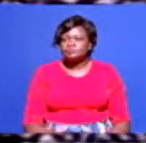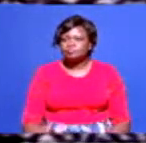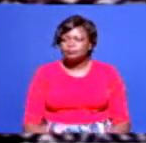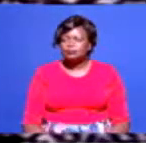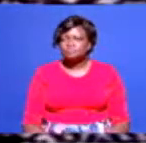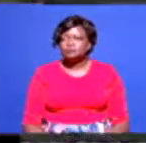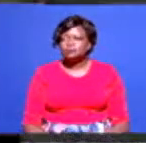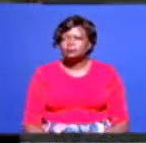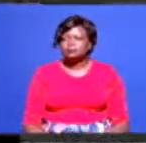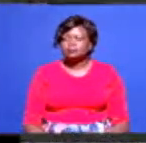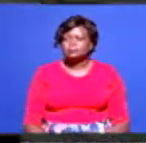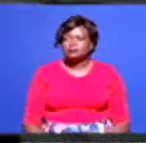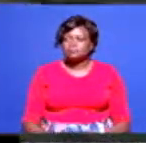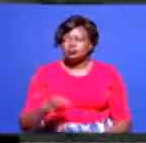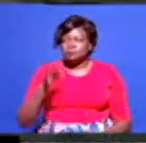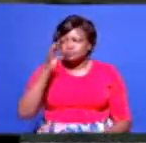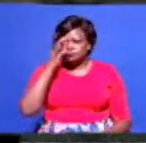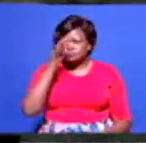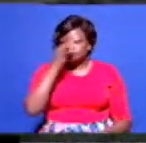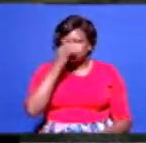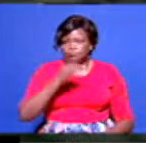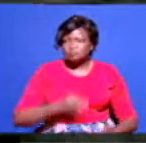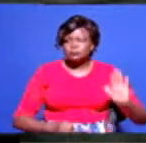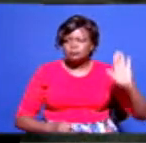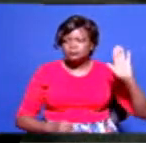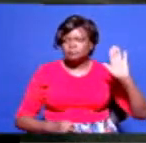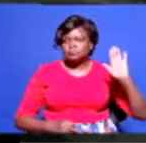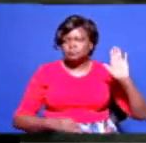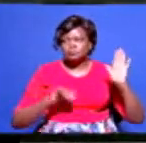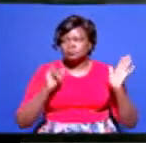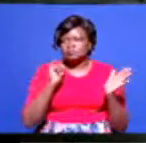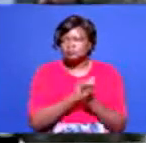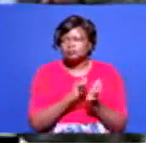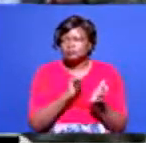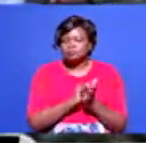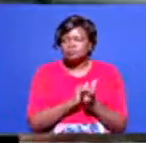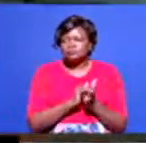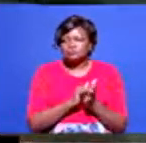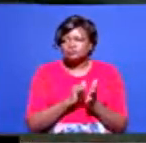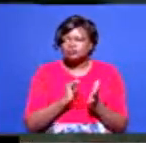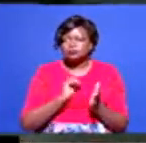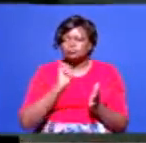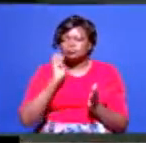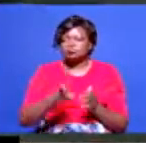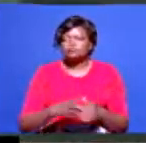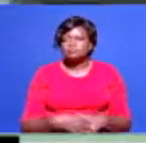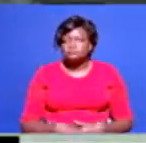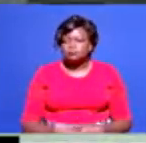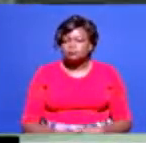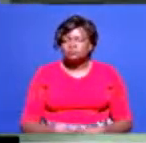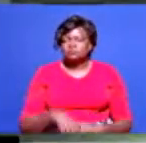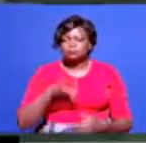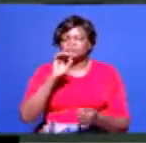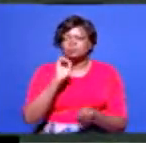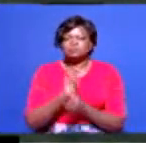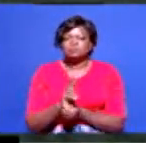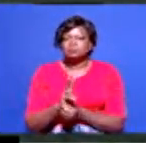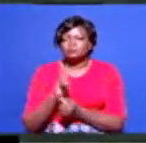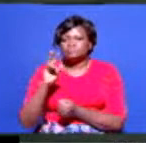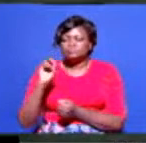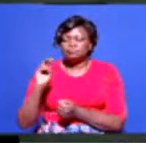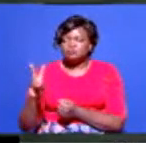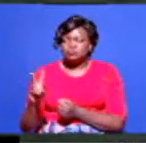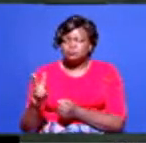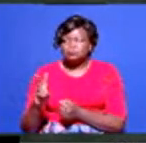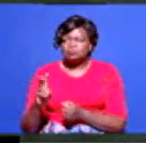Mwai Kibaki, naapa kwamba. On 30th December 2002, Mwai